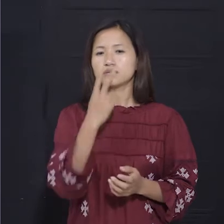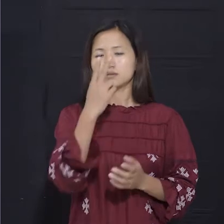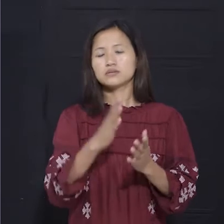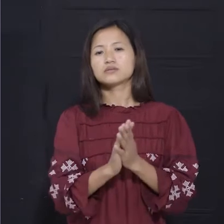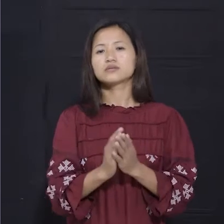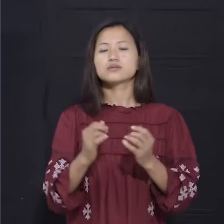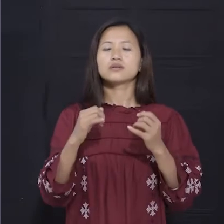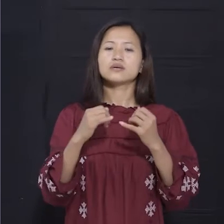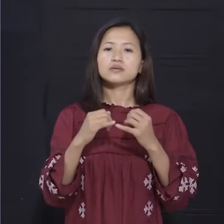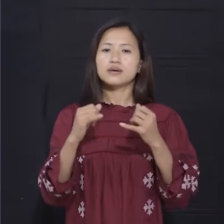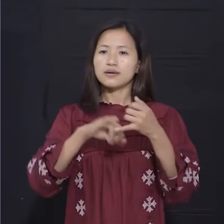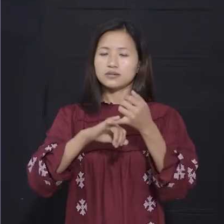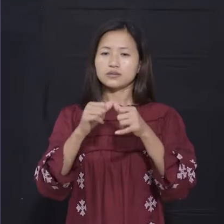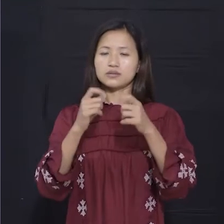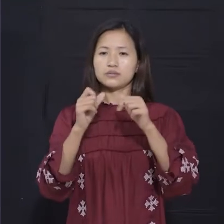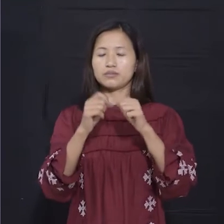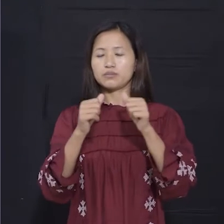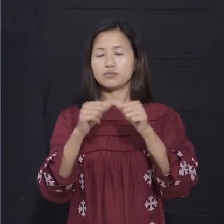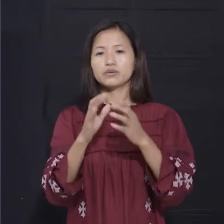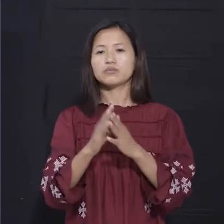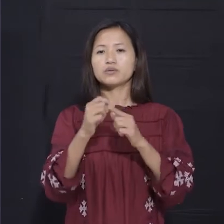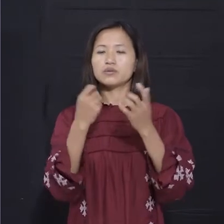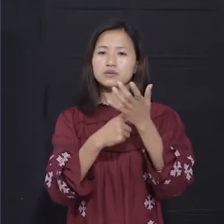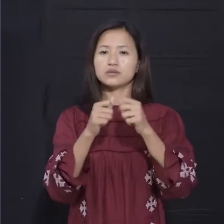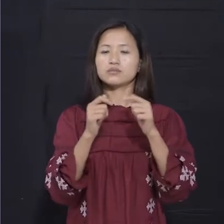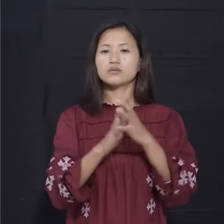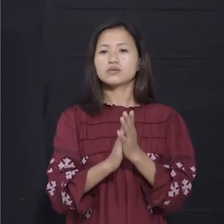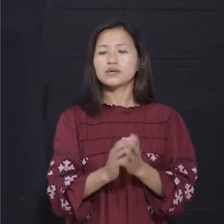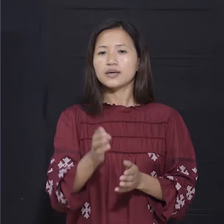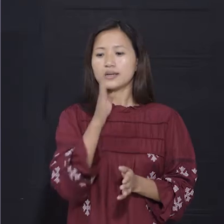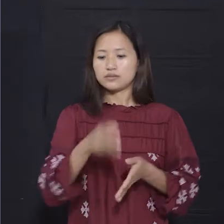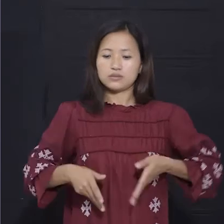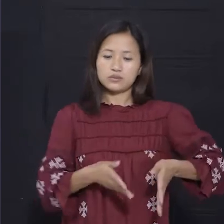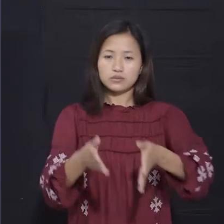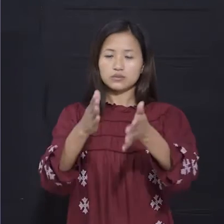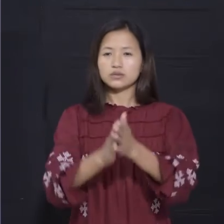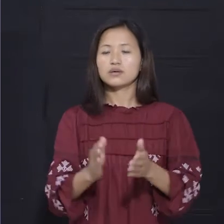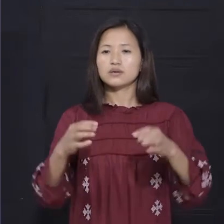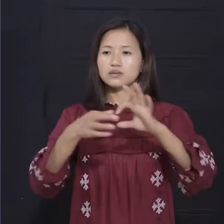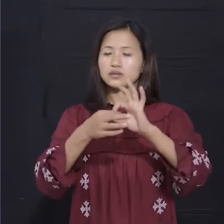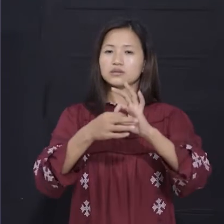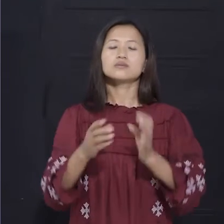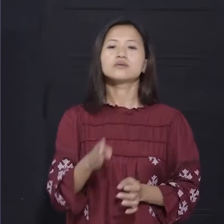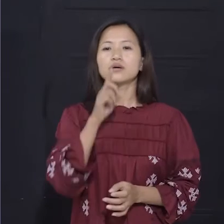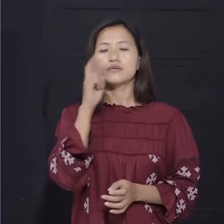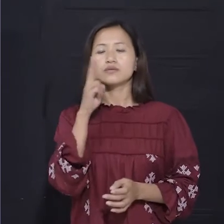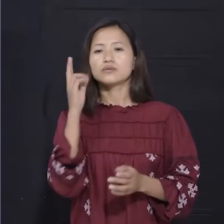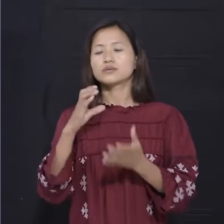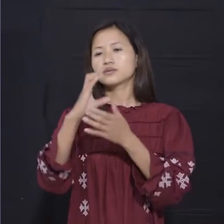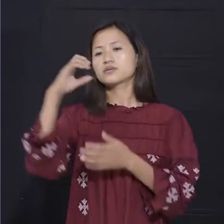seaports. They also maintained the roads, which were connected very well to the other foreign countries, and that is how